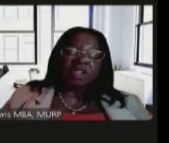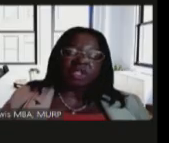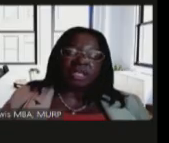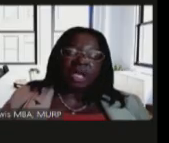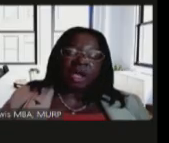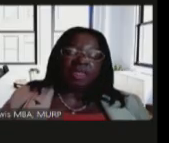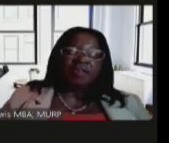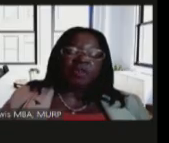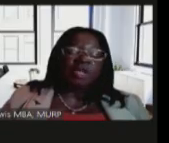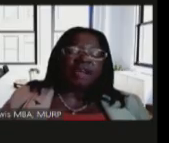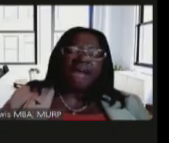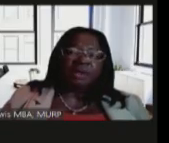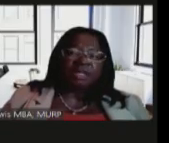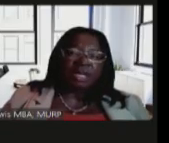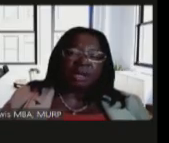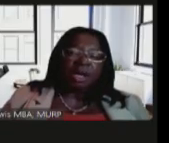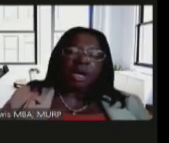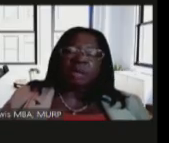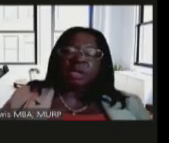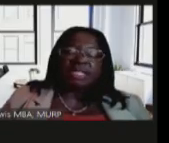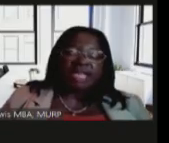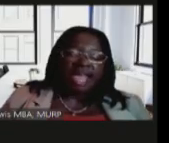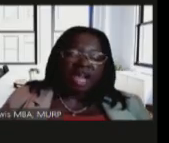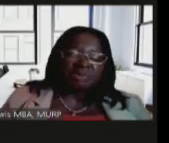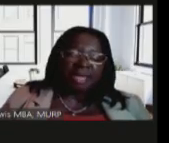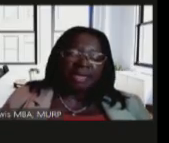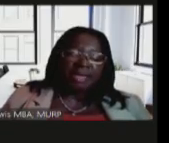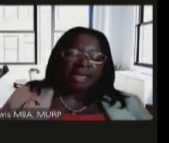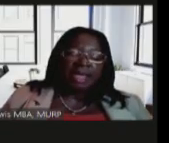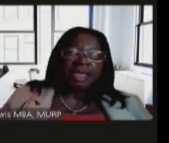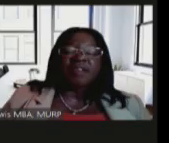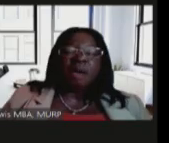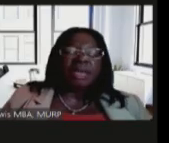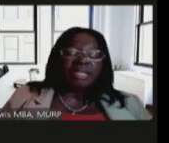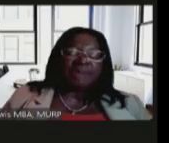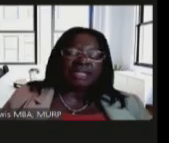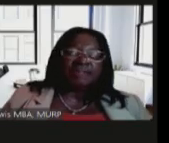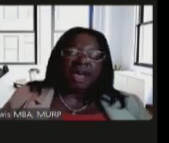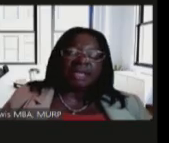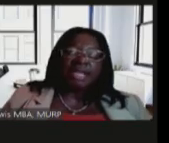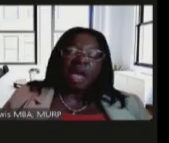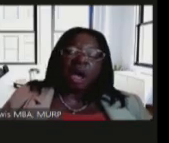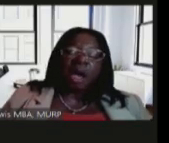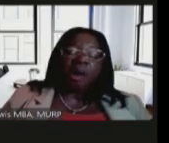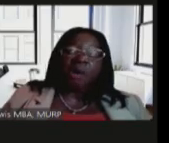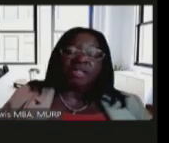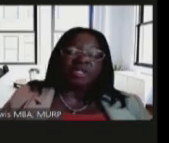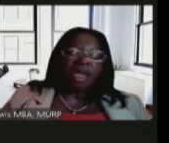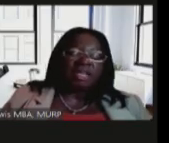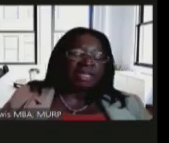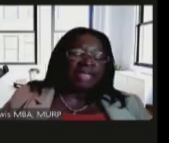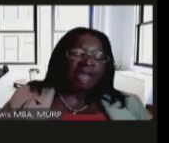housing vision, the future of housing, community engagement, involvement, and specifies on